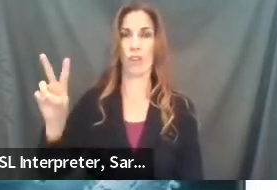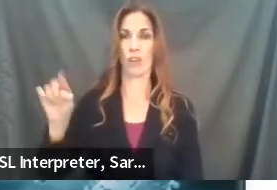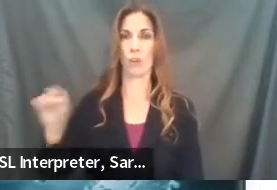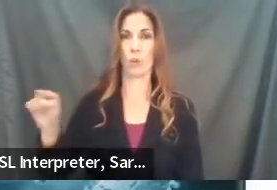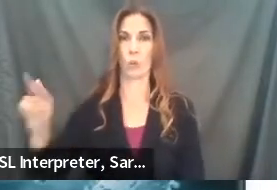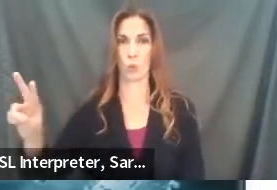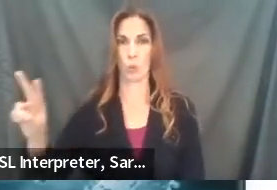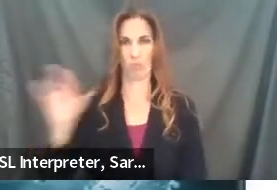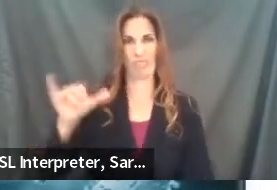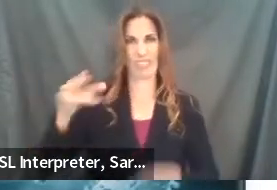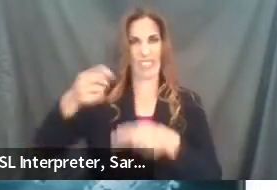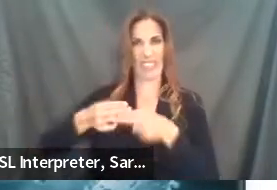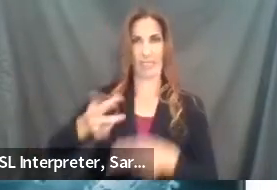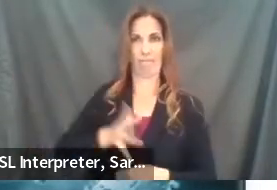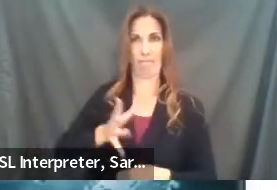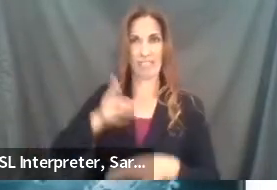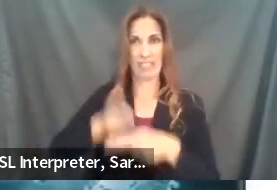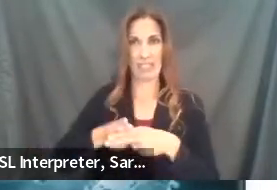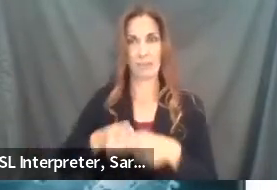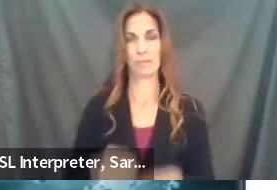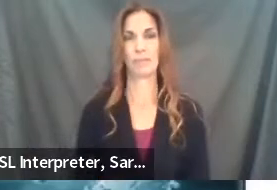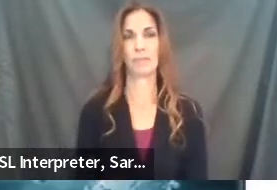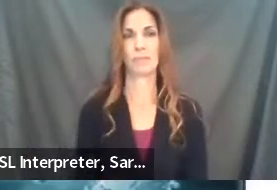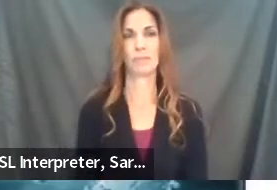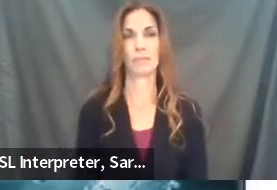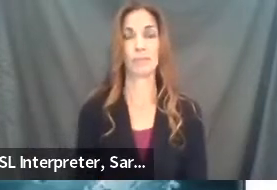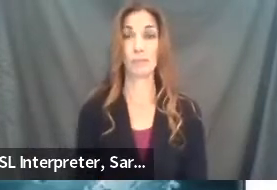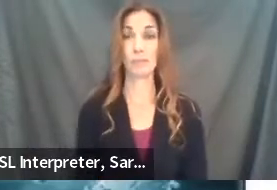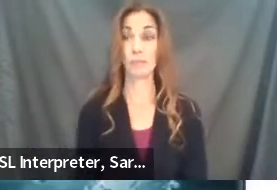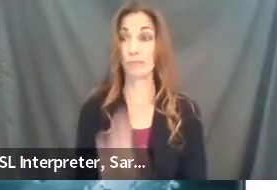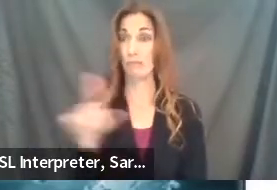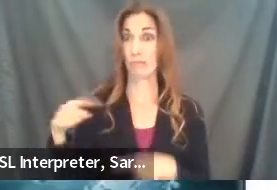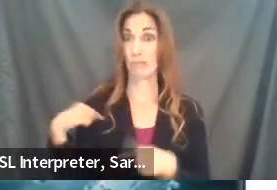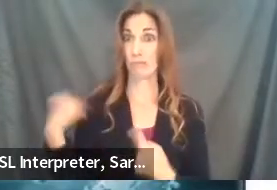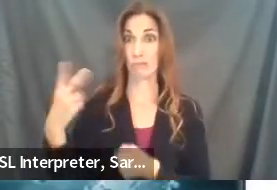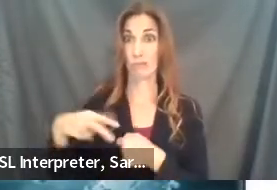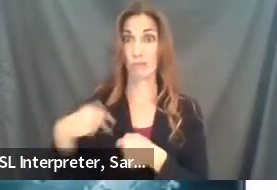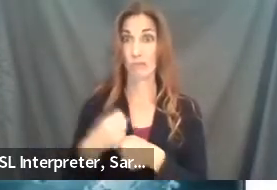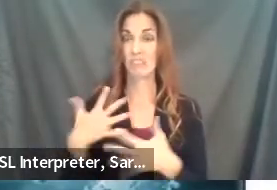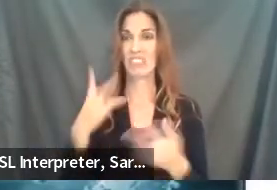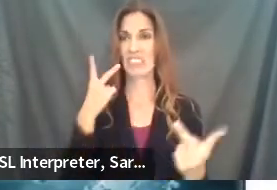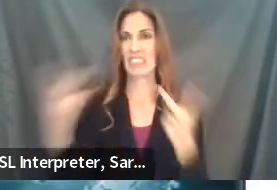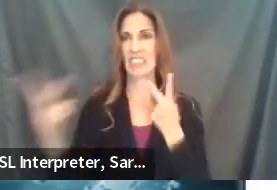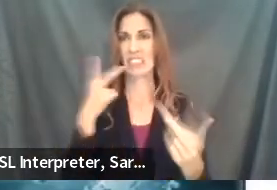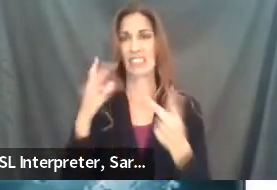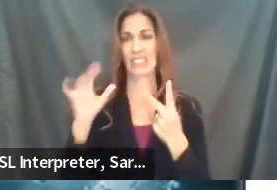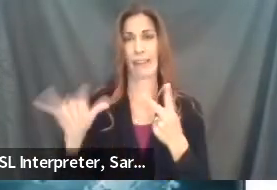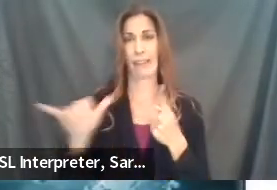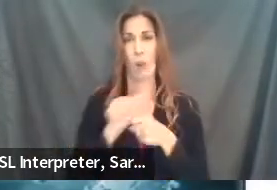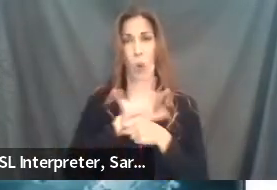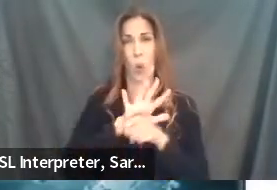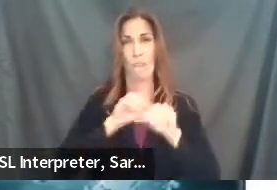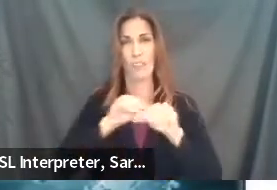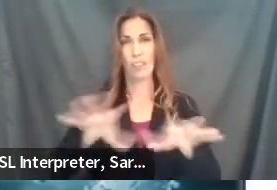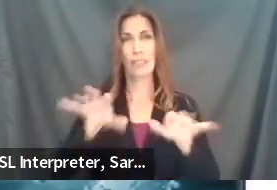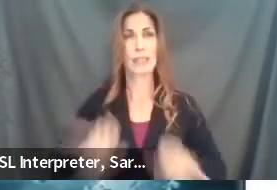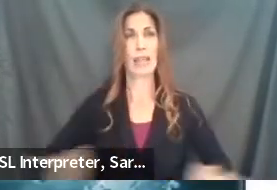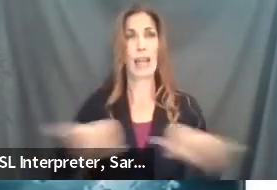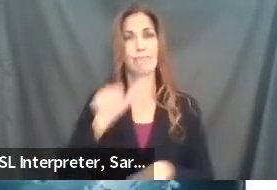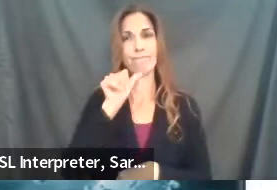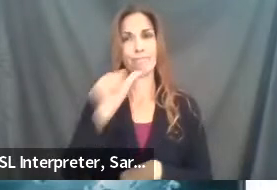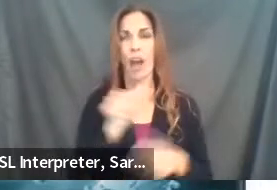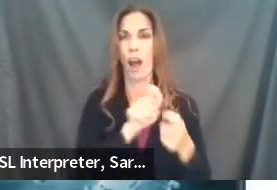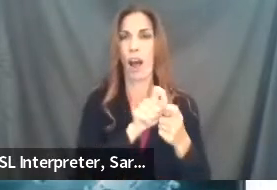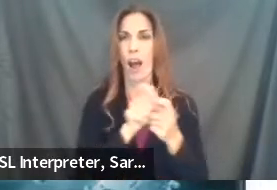As we have seen over the last 2 years, there are many variants that may mutate since the outbreak